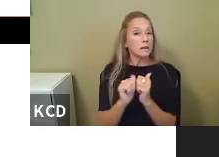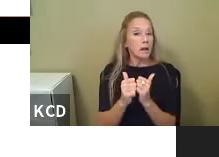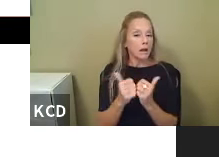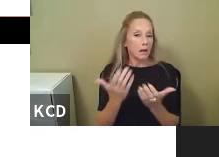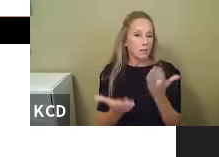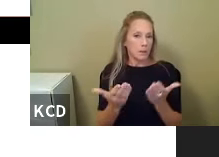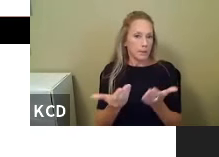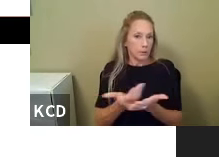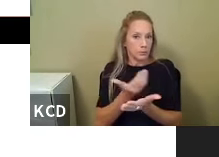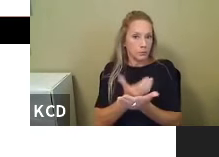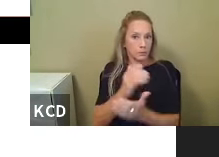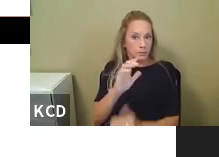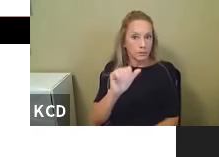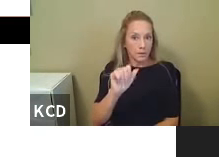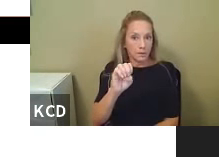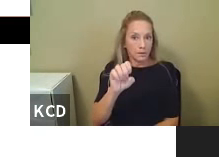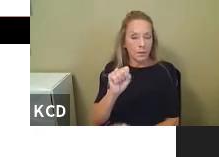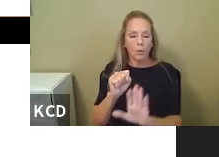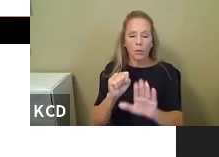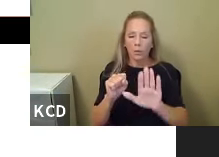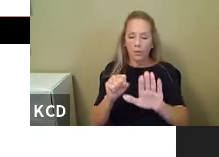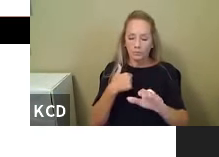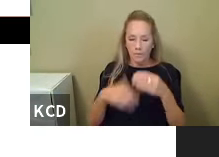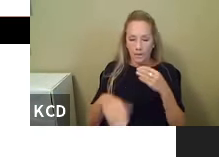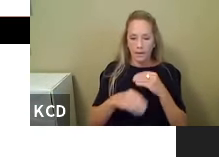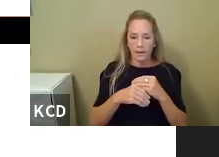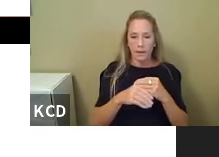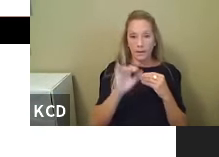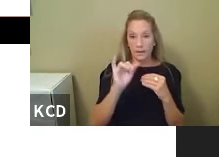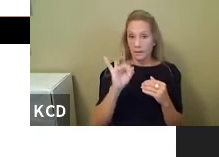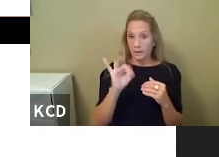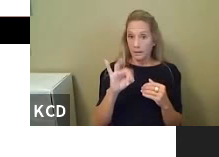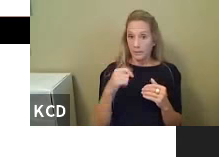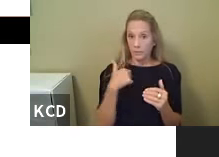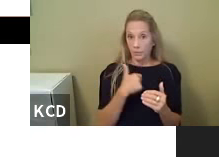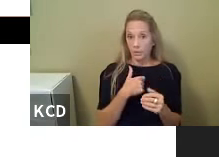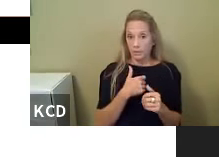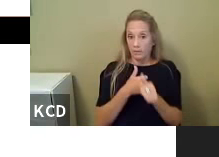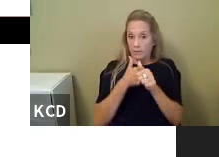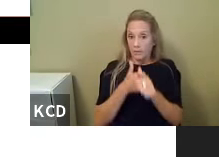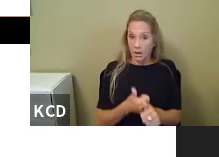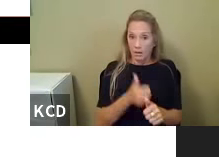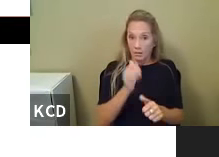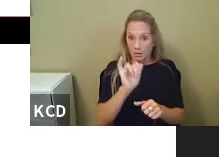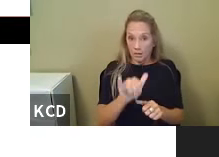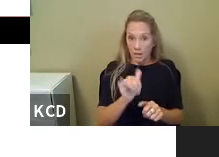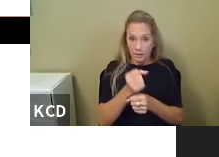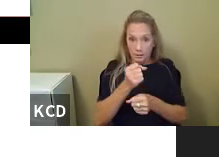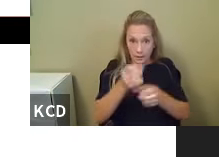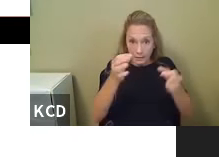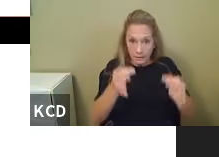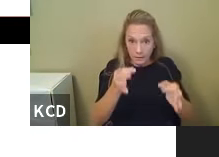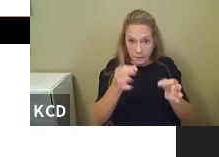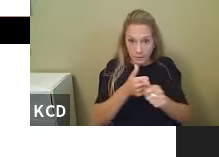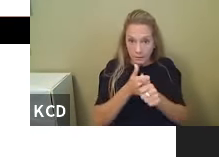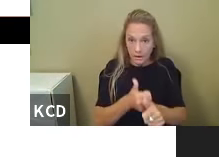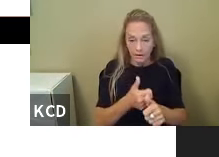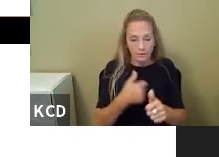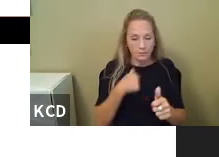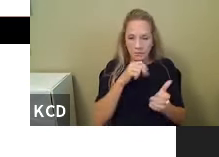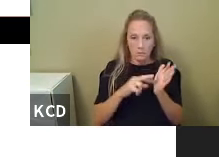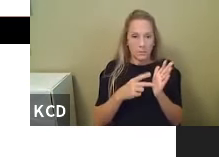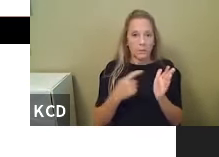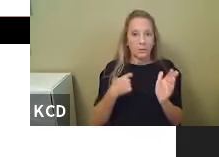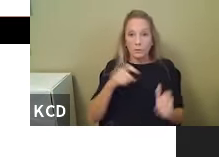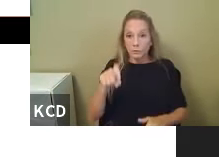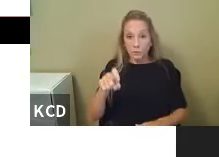need to say that if we were going to take this approach, and I'm not saying that we need to, but if we did, we could